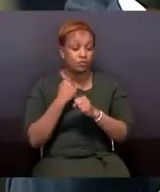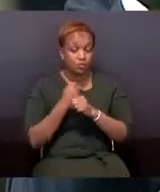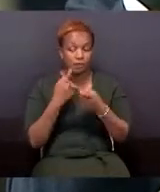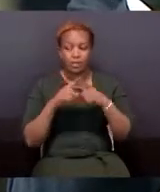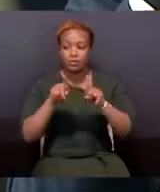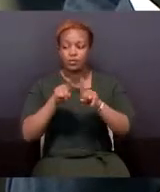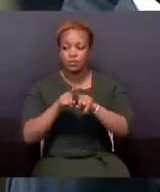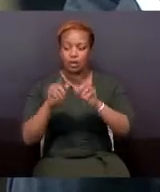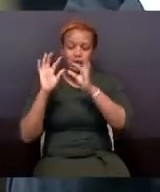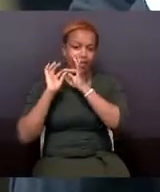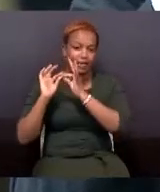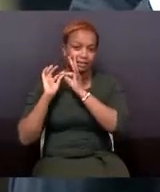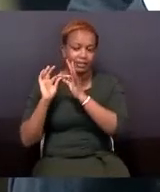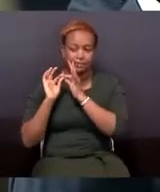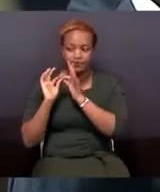grow